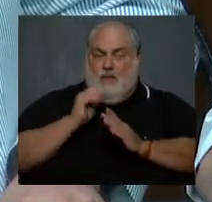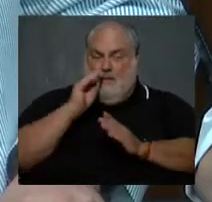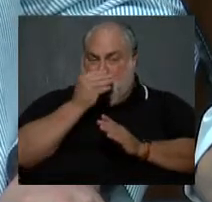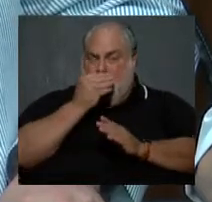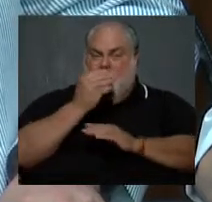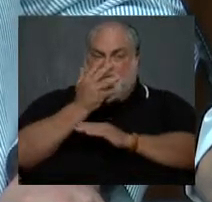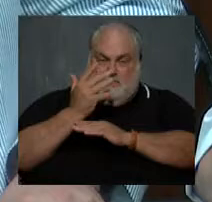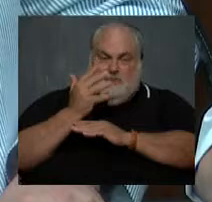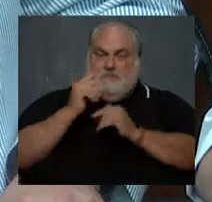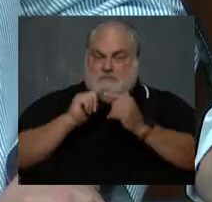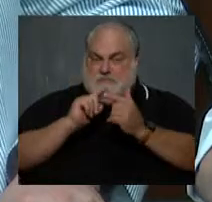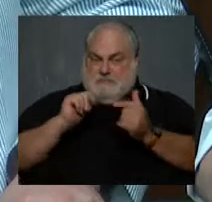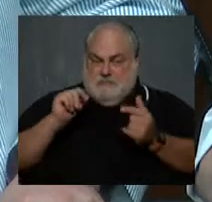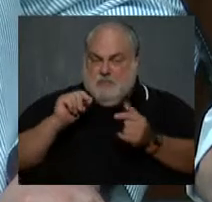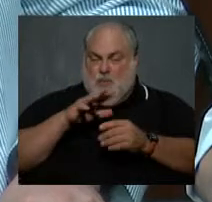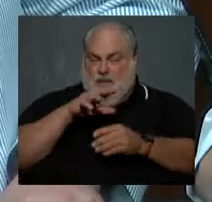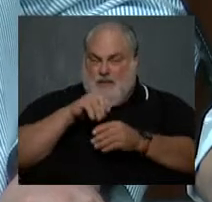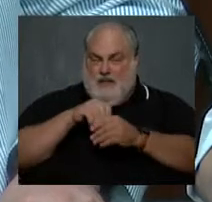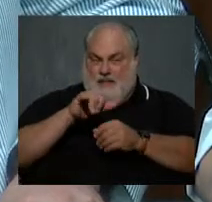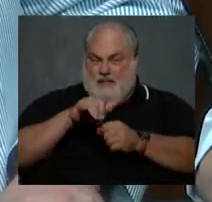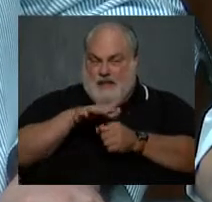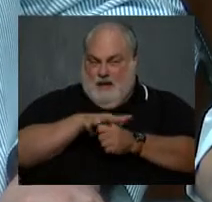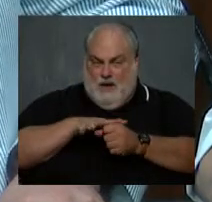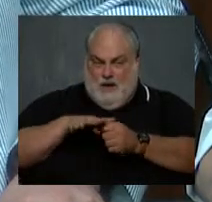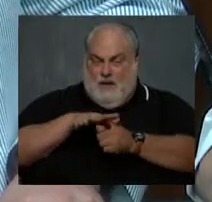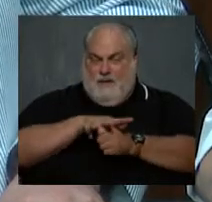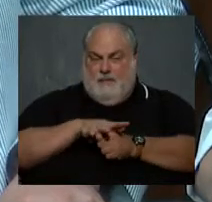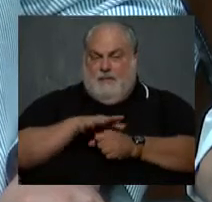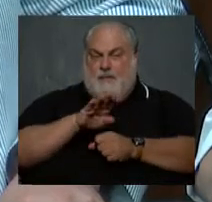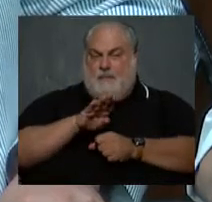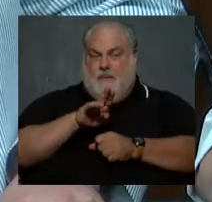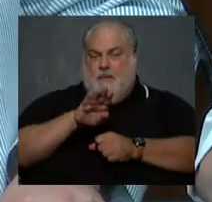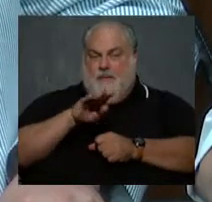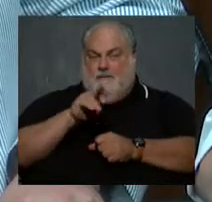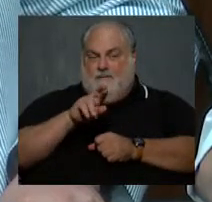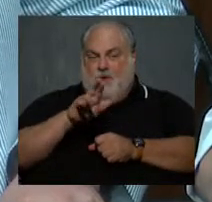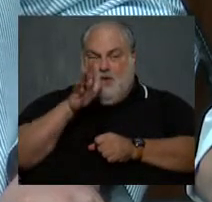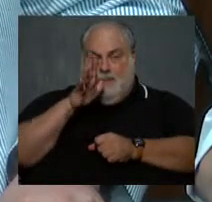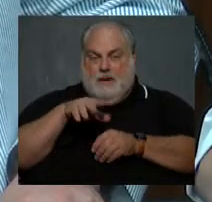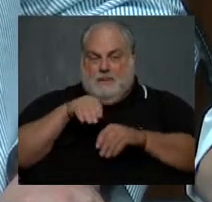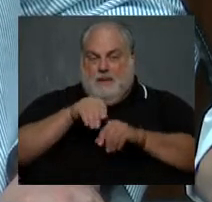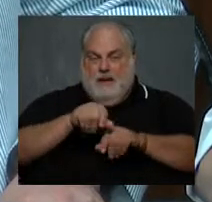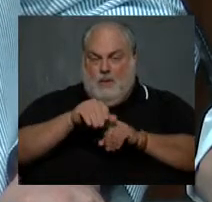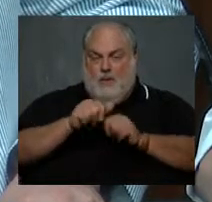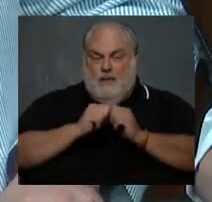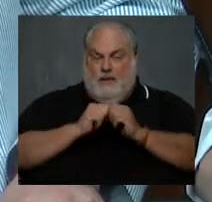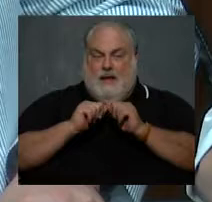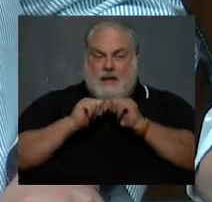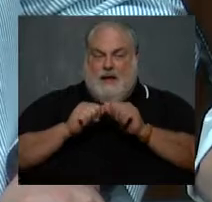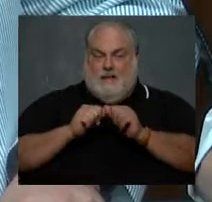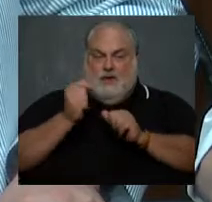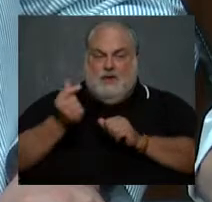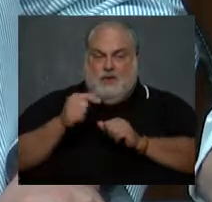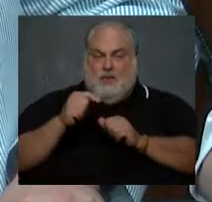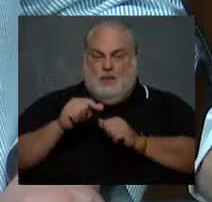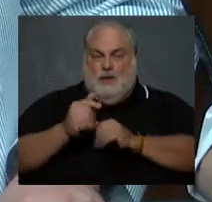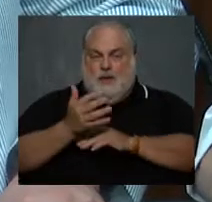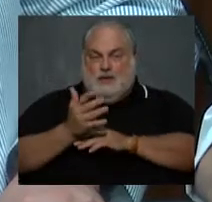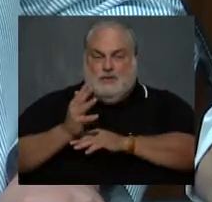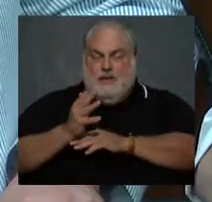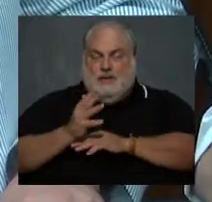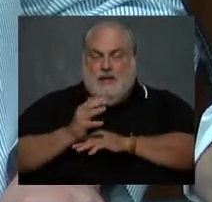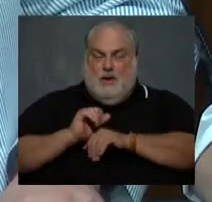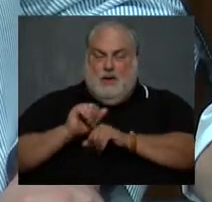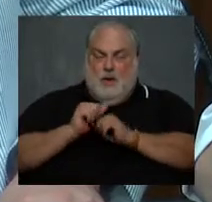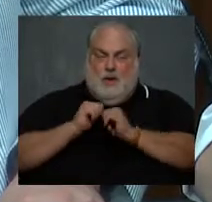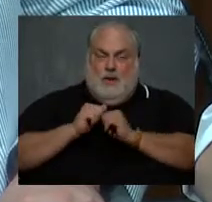land use buffers and on the site. The buffer areas will be replanted with evergreen trees as a screening measure. The applicant has